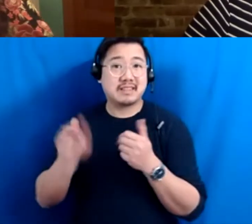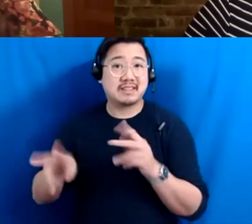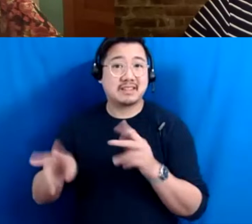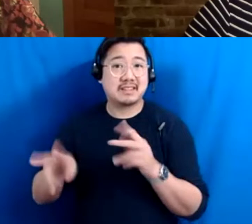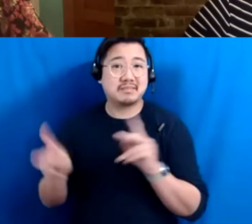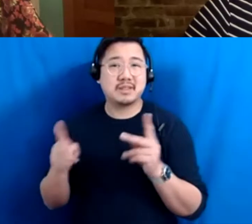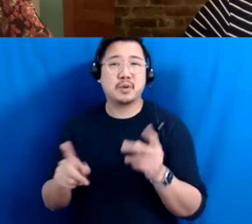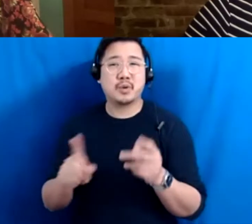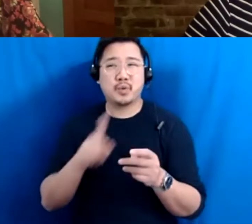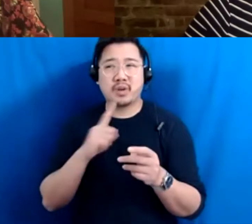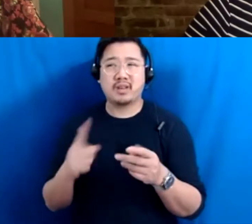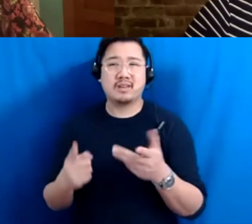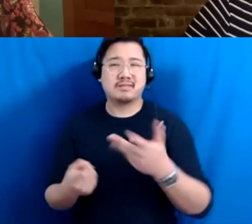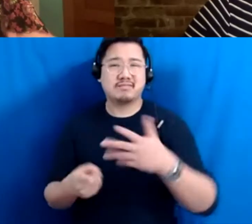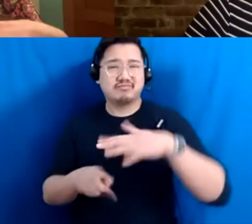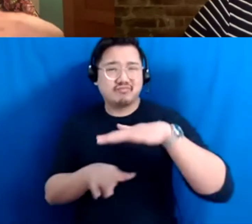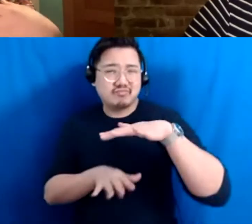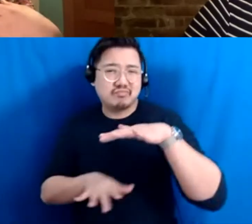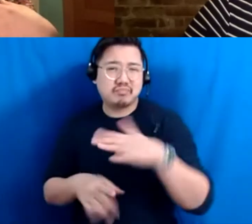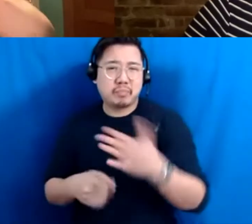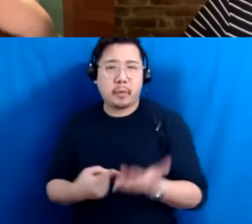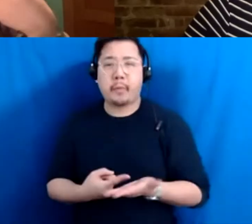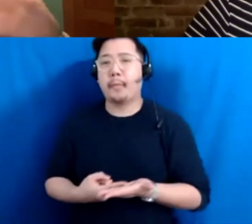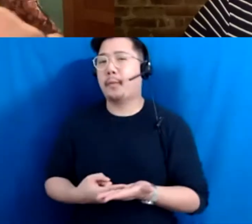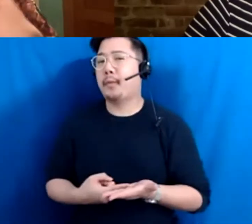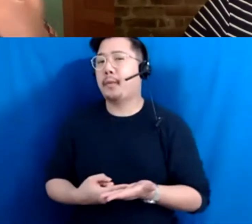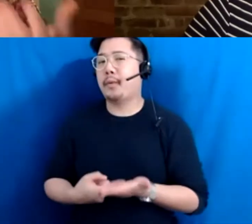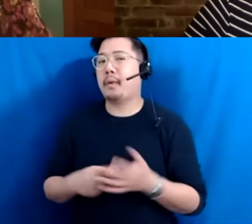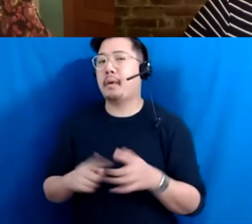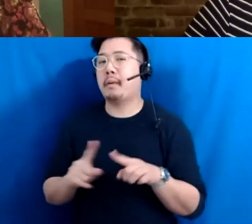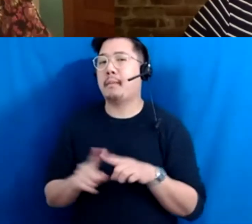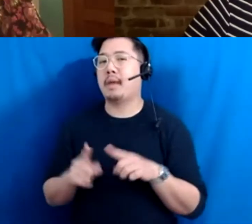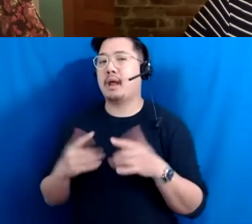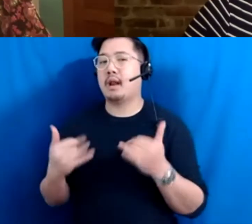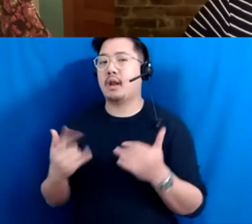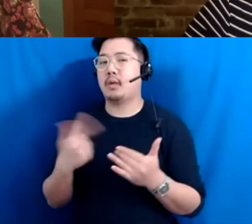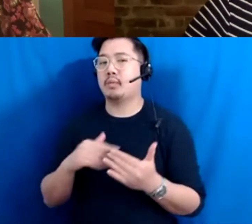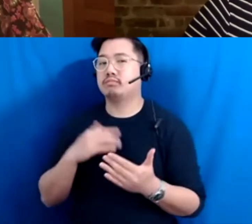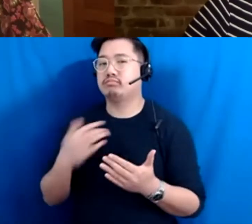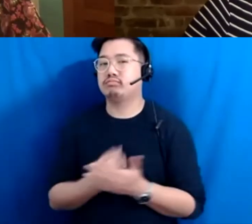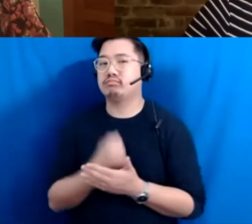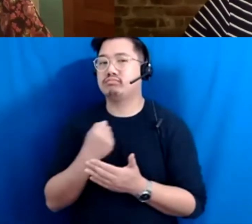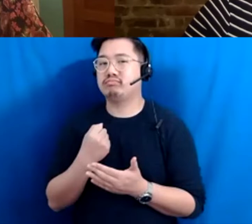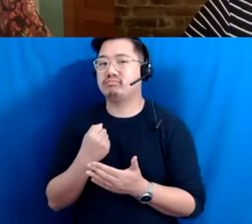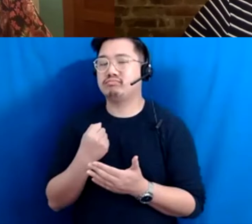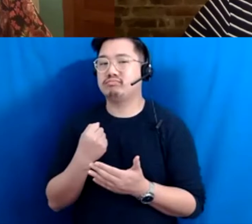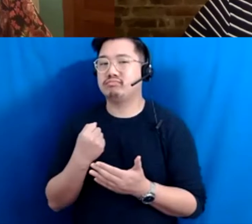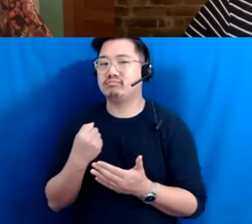and only now are we really sort of engaging with it.